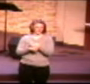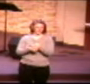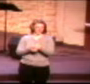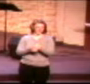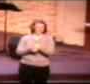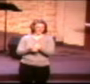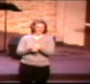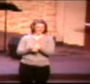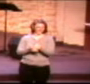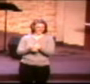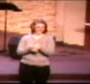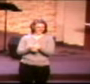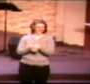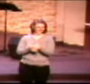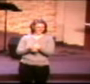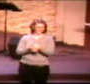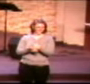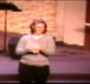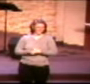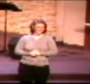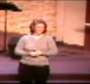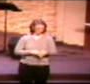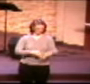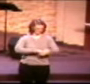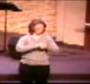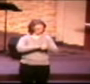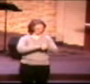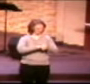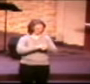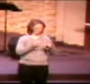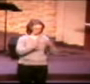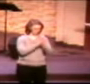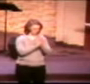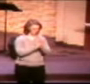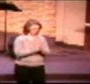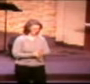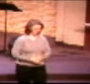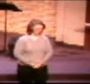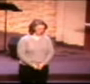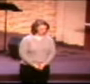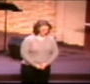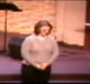share. If you would join hands, let's pray together.